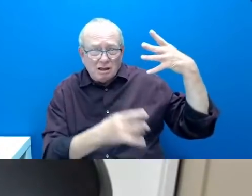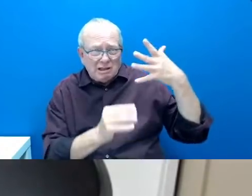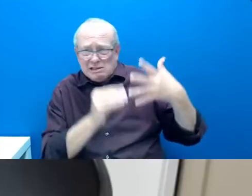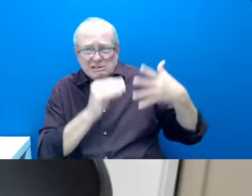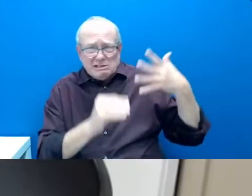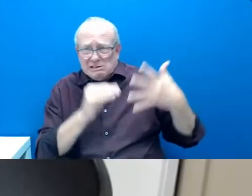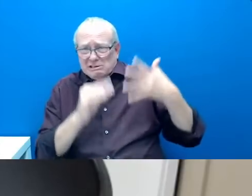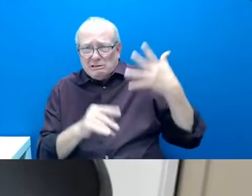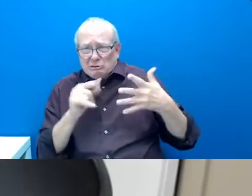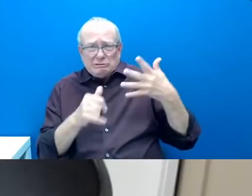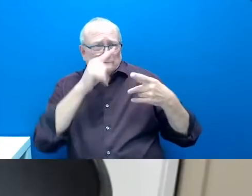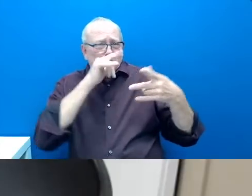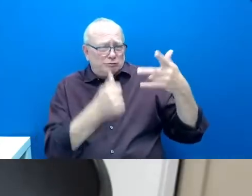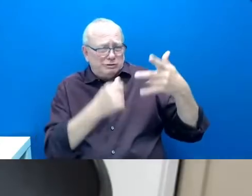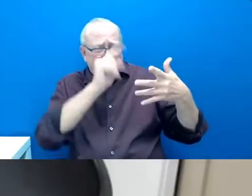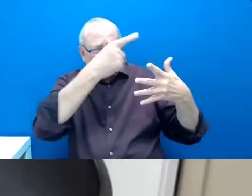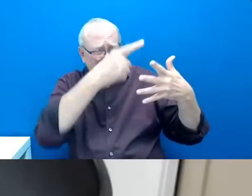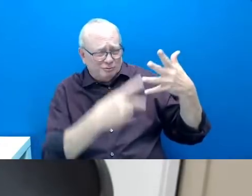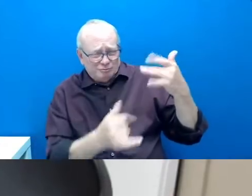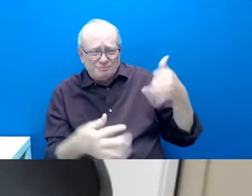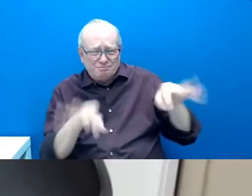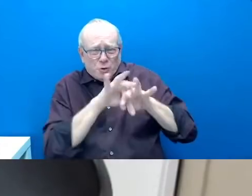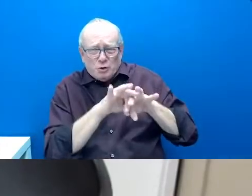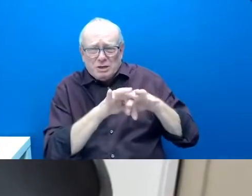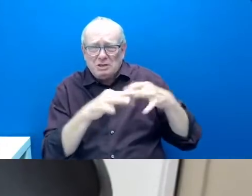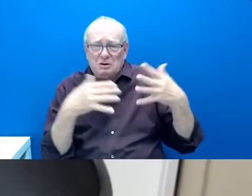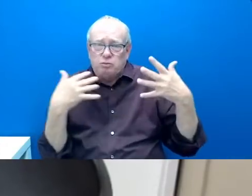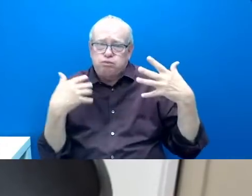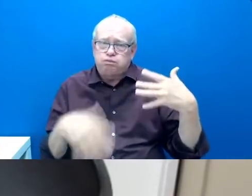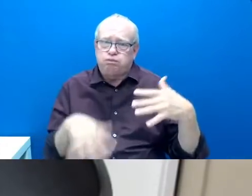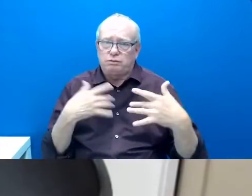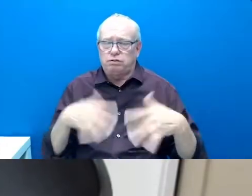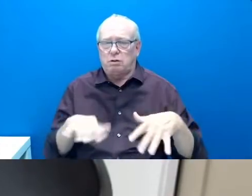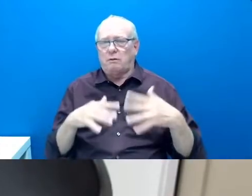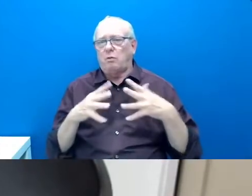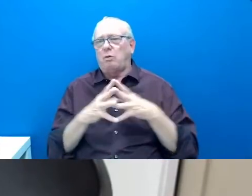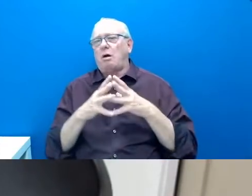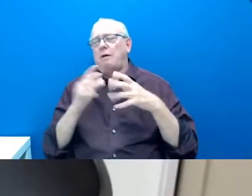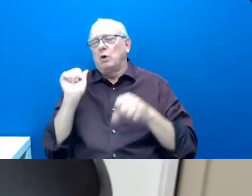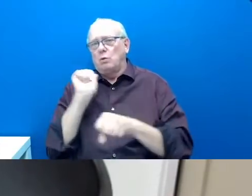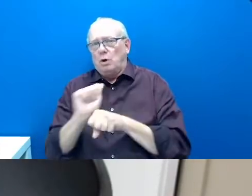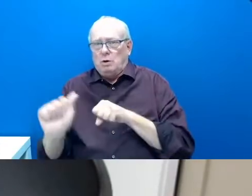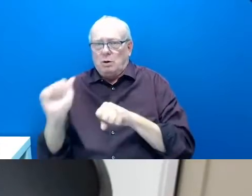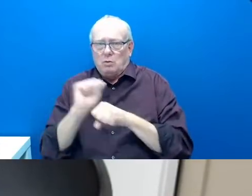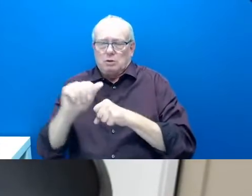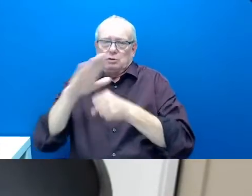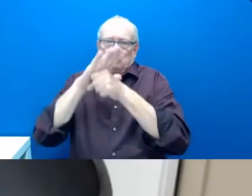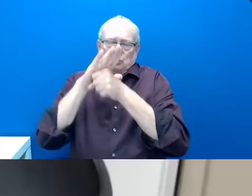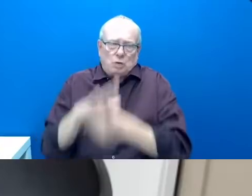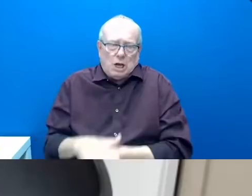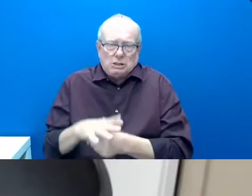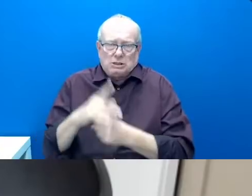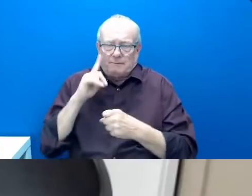needs to go first from the top to the bottom, which is obviously a monumental task, extraordinarily stressful for everybody that's doing